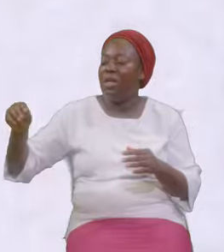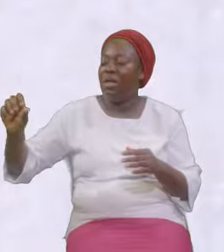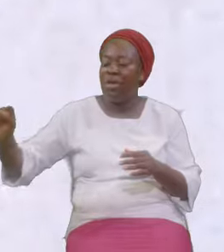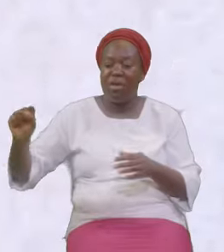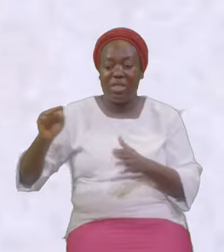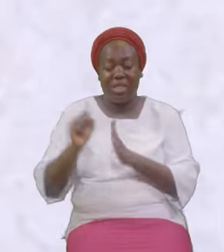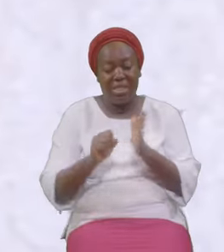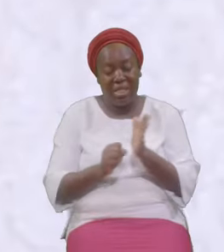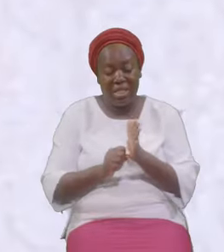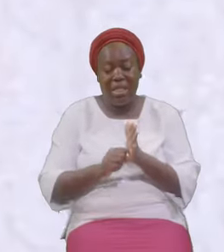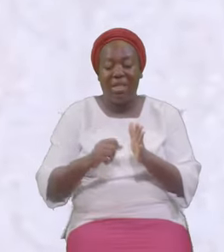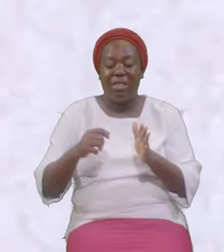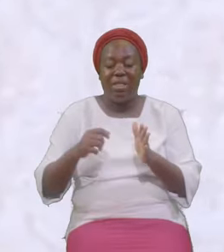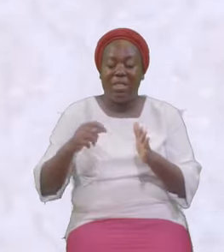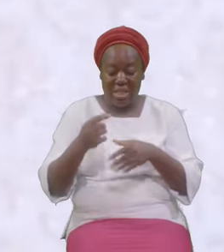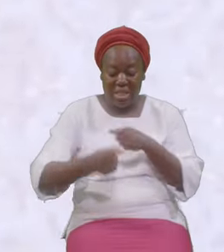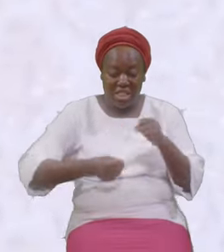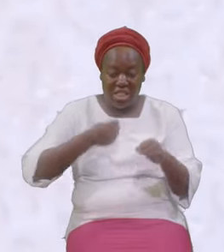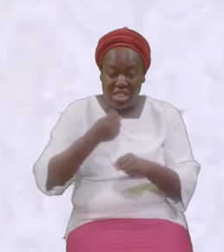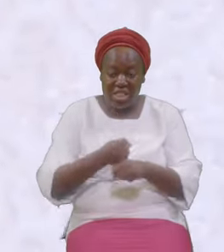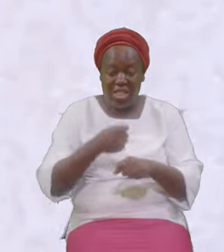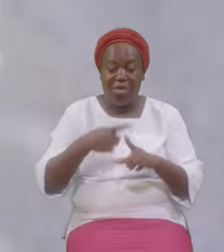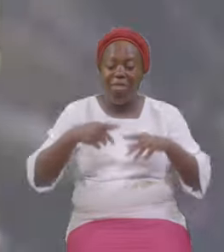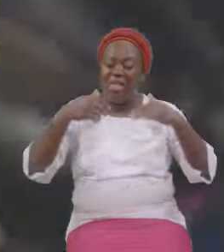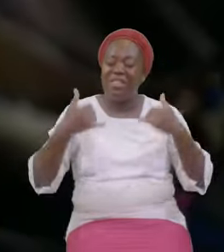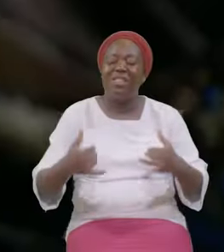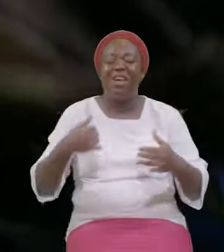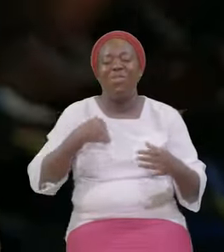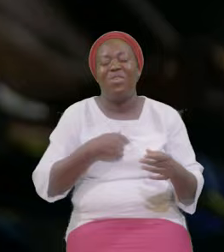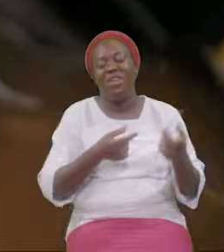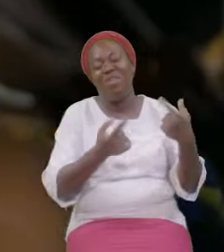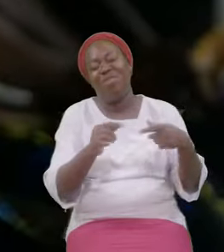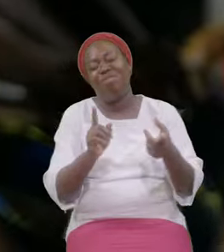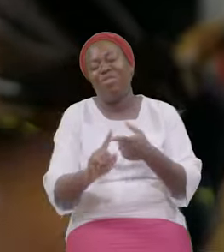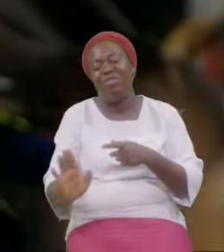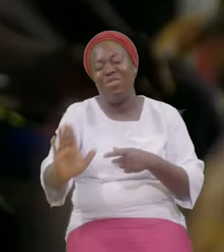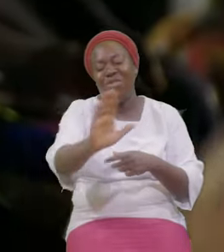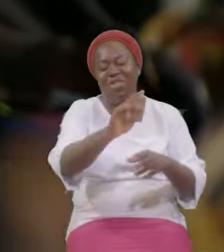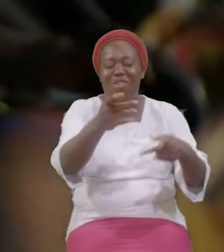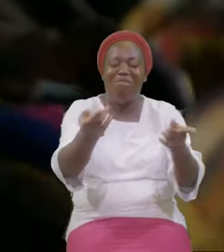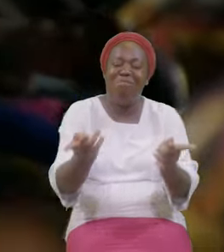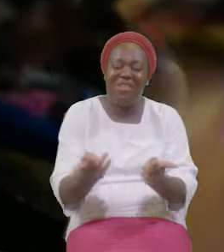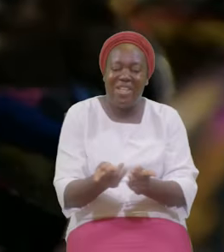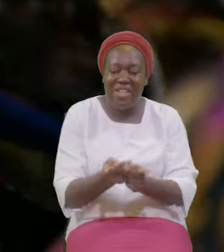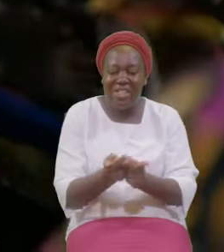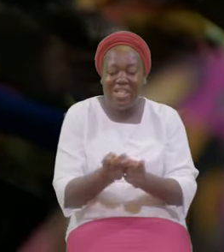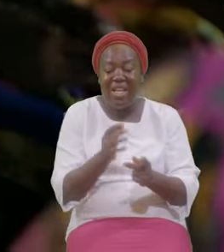But now we come to your side. And